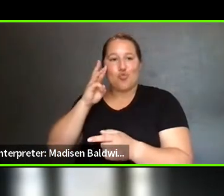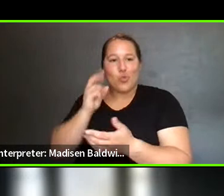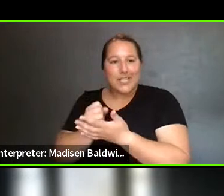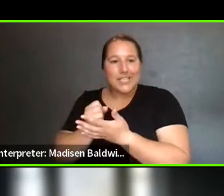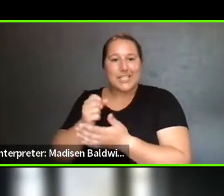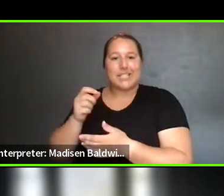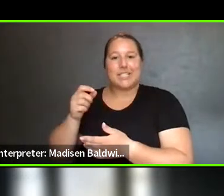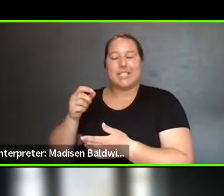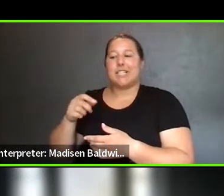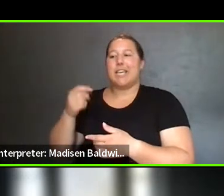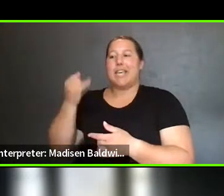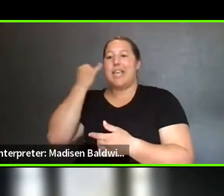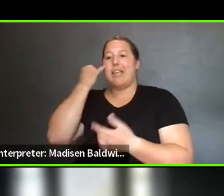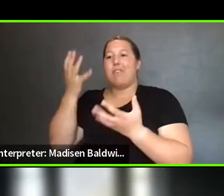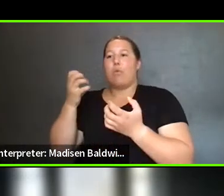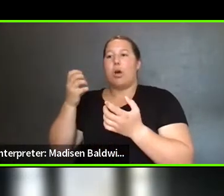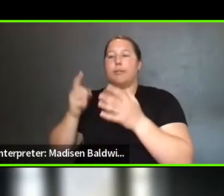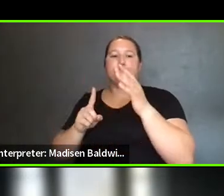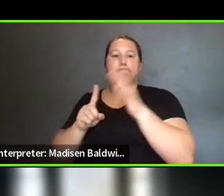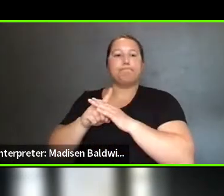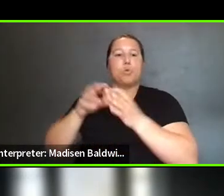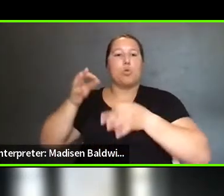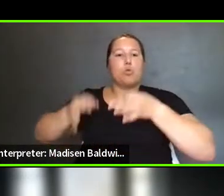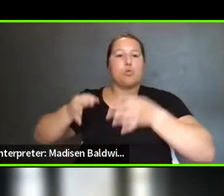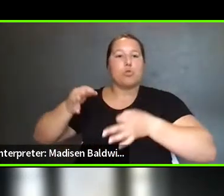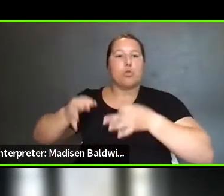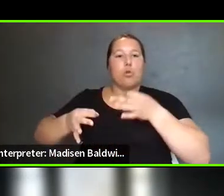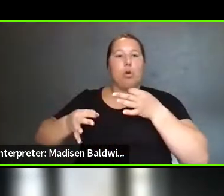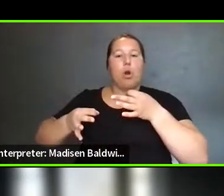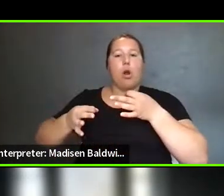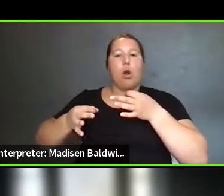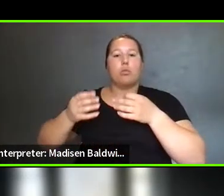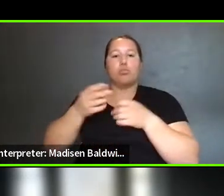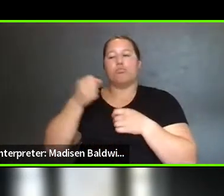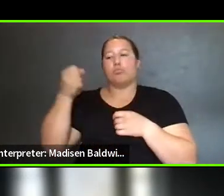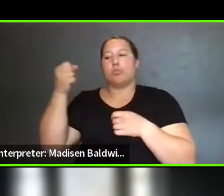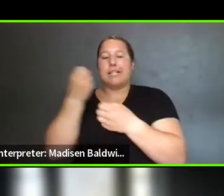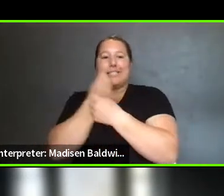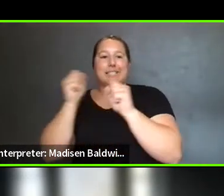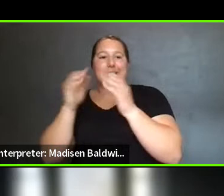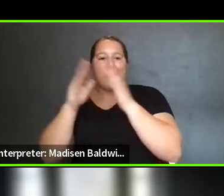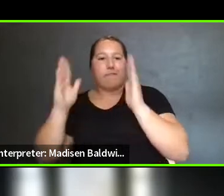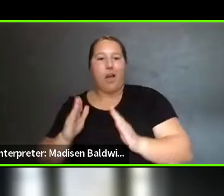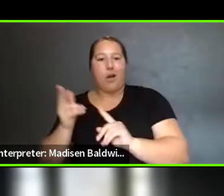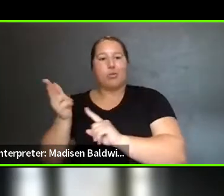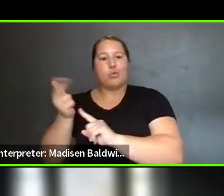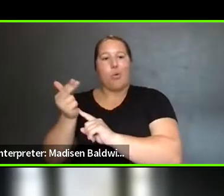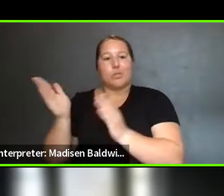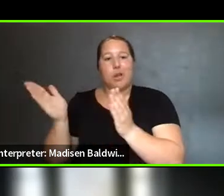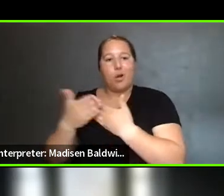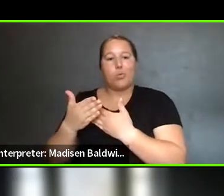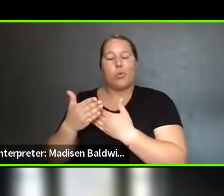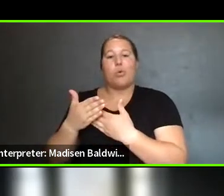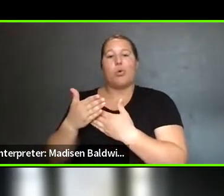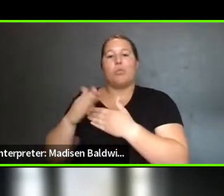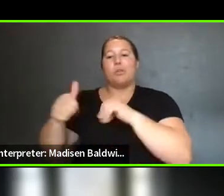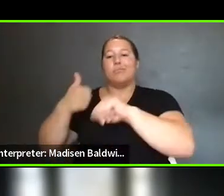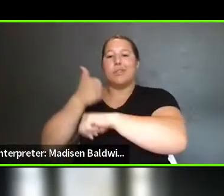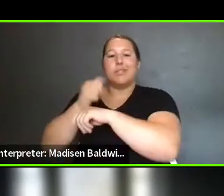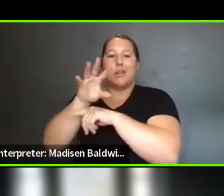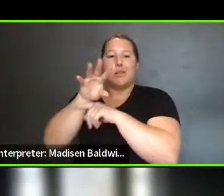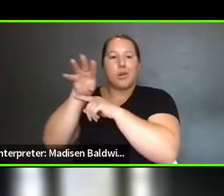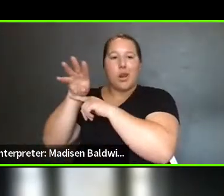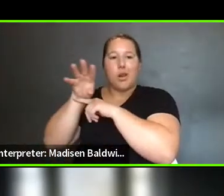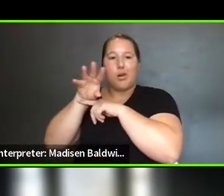the eyewitness. When we put them in safe houses, when we put them in hotel rooms, do we establish cameras on